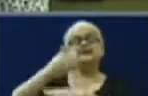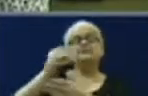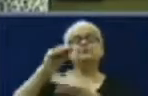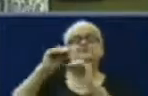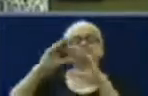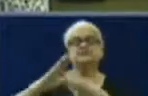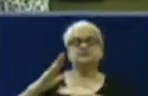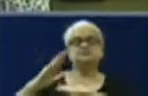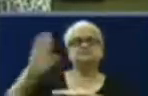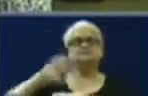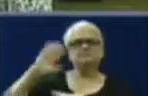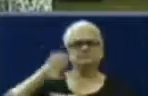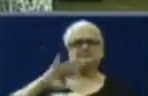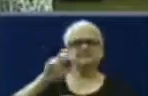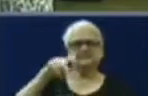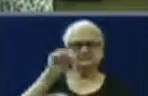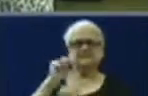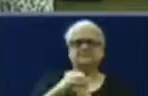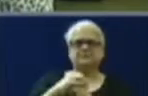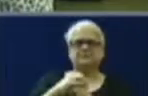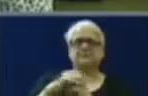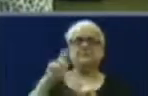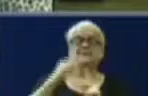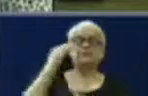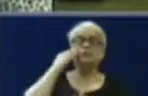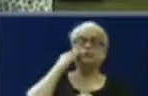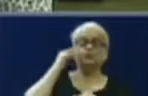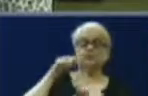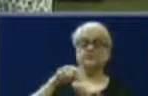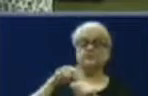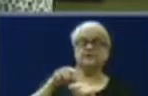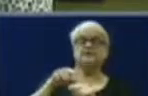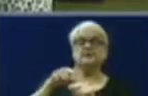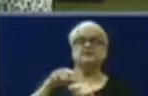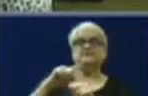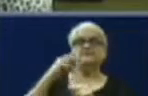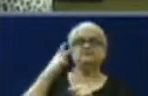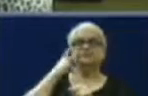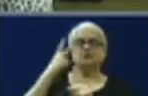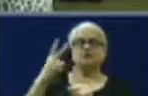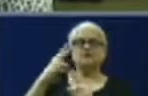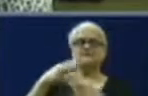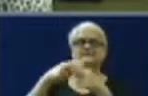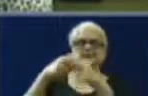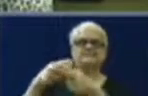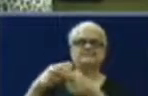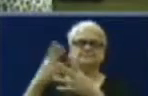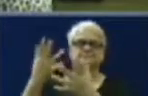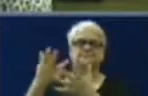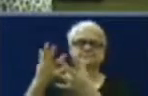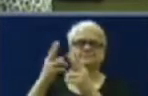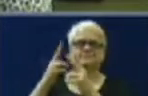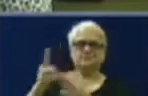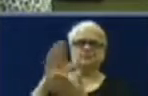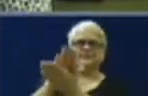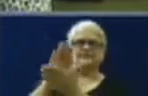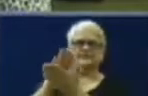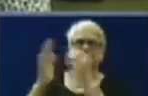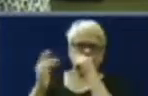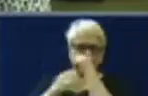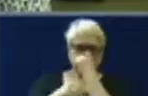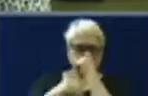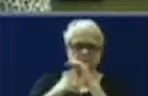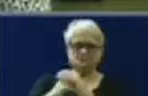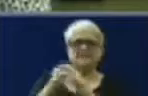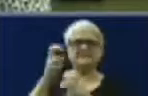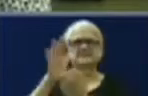JCPS. Those who knew Mr. Daniels saw it as a way to instill into this school and the students it serves the very values that Mr. Daniels exhibited: